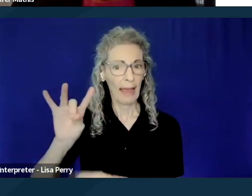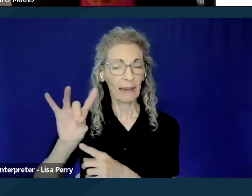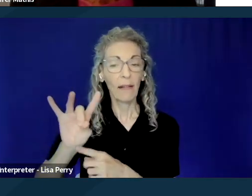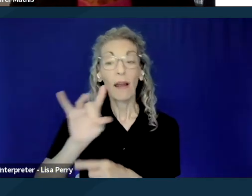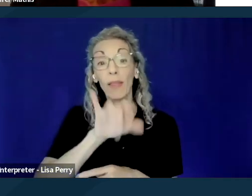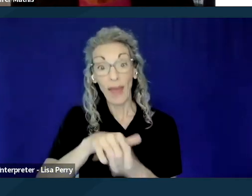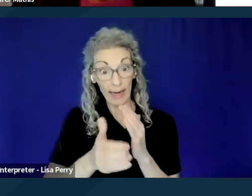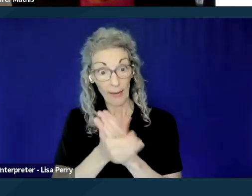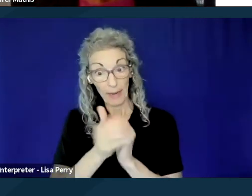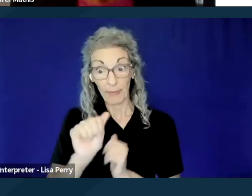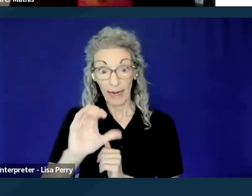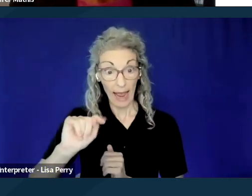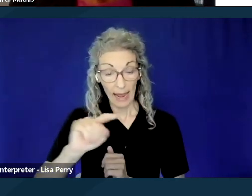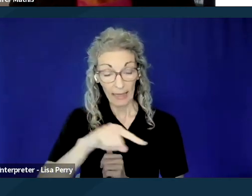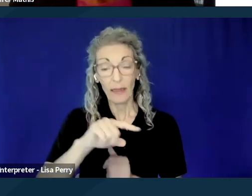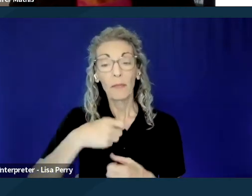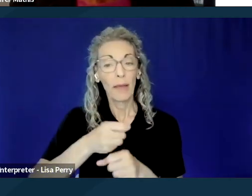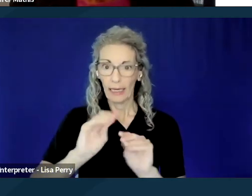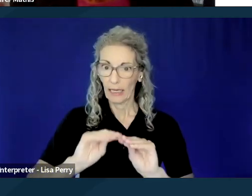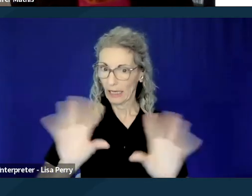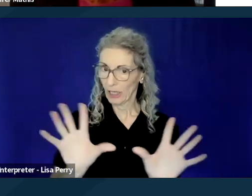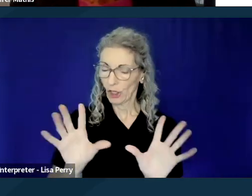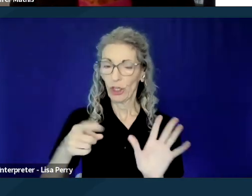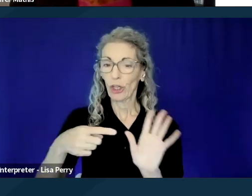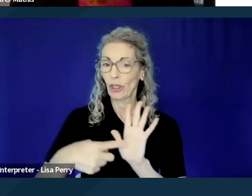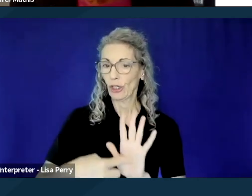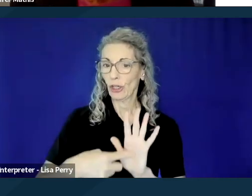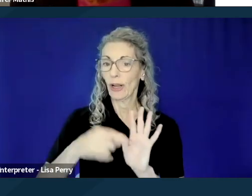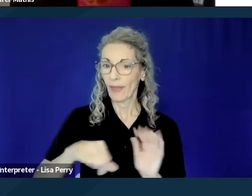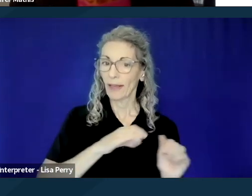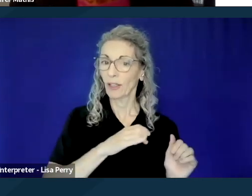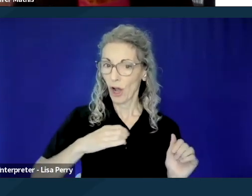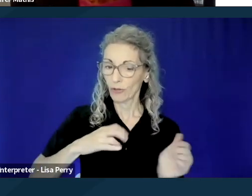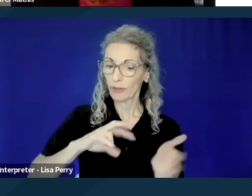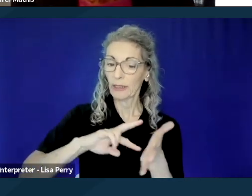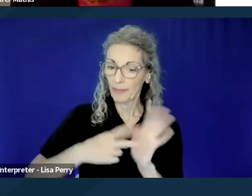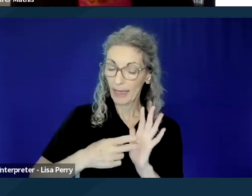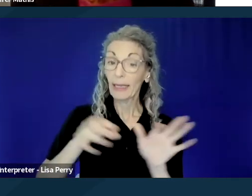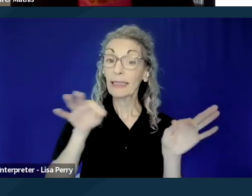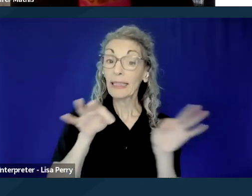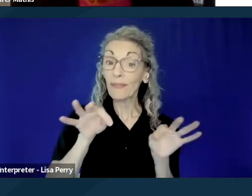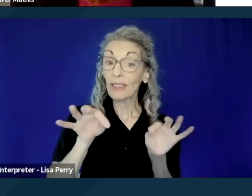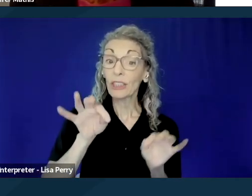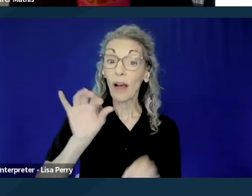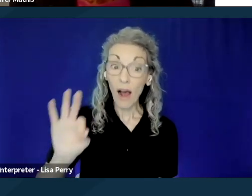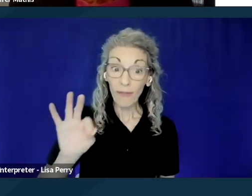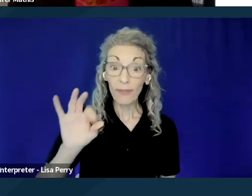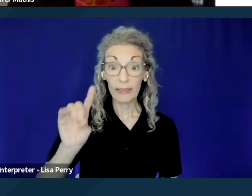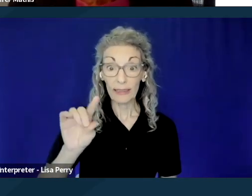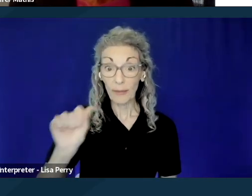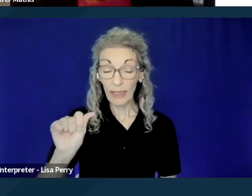clear that there's a Congress meant the definition of disability to be applied